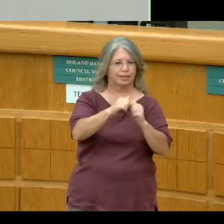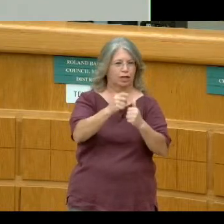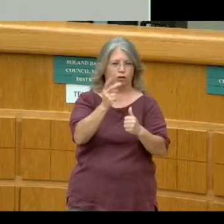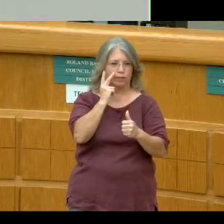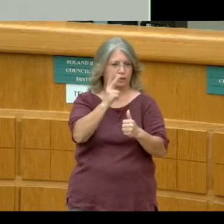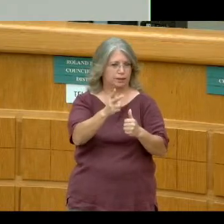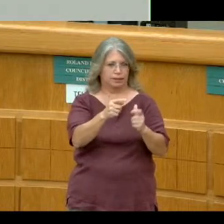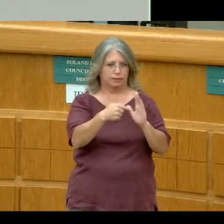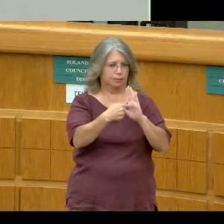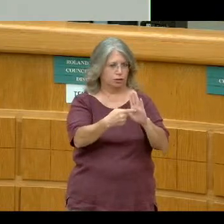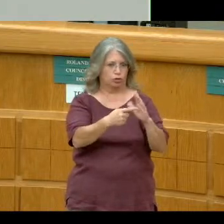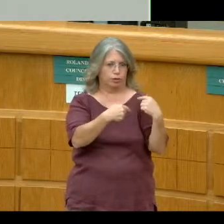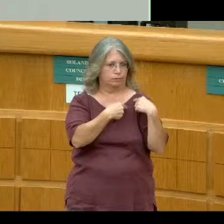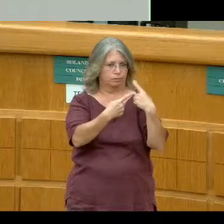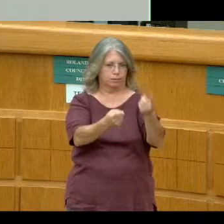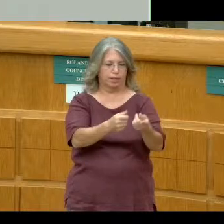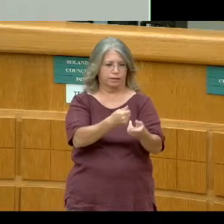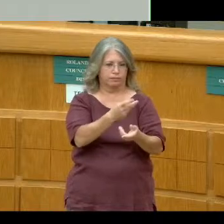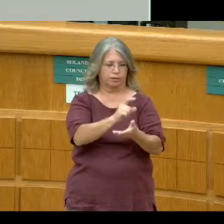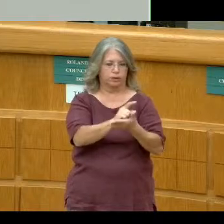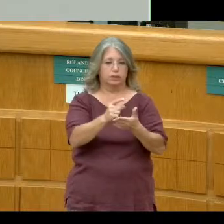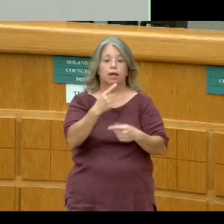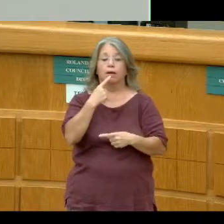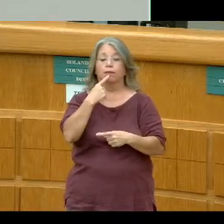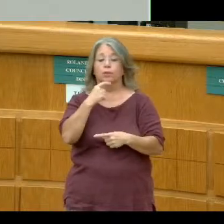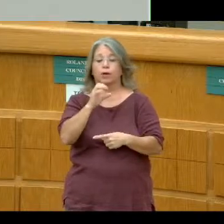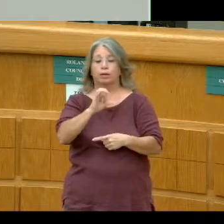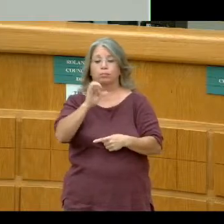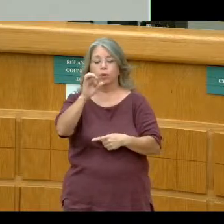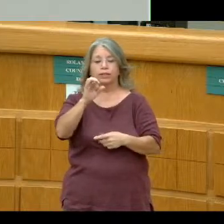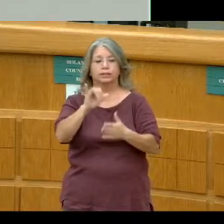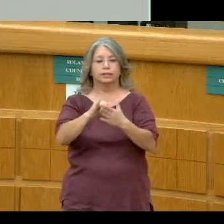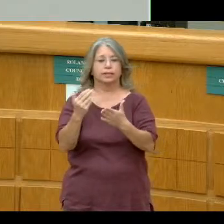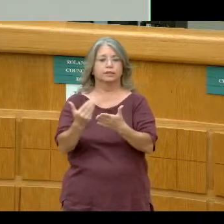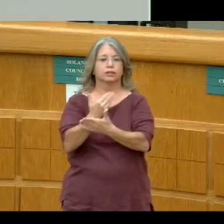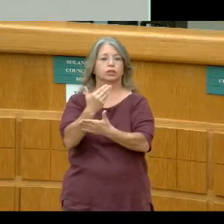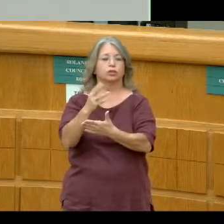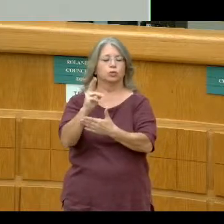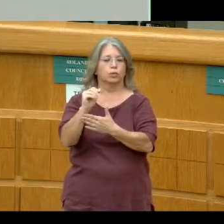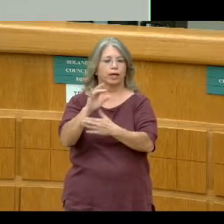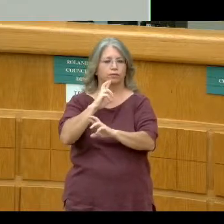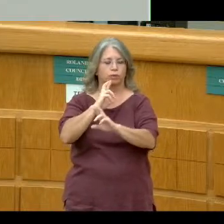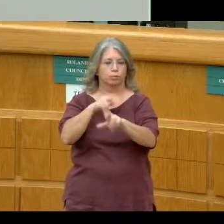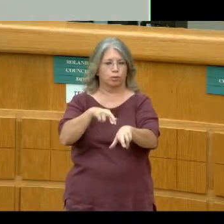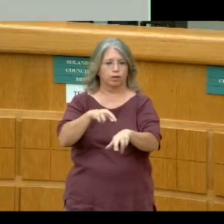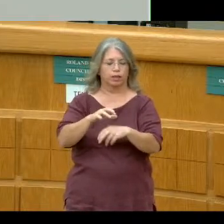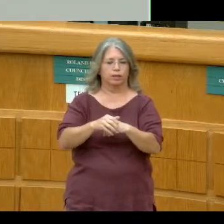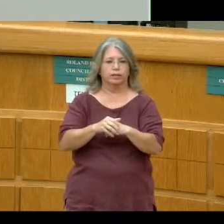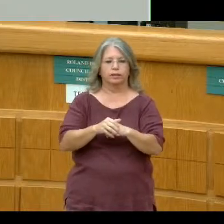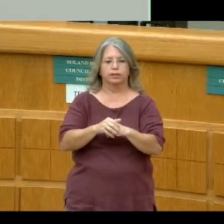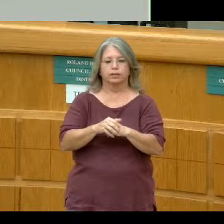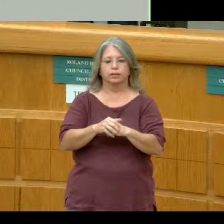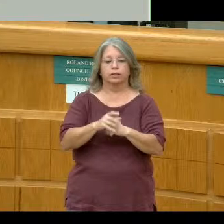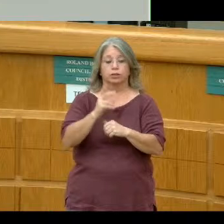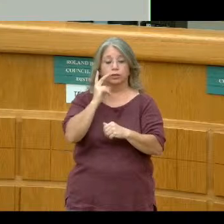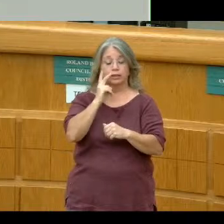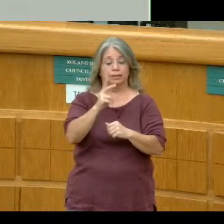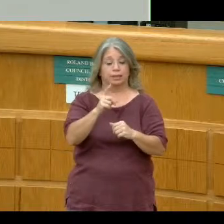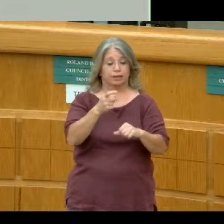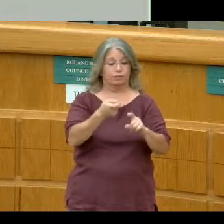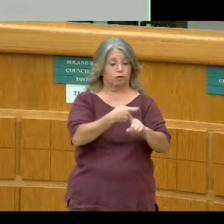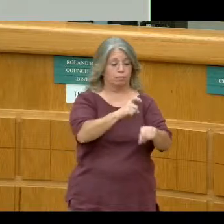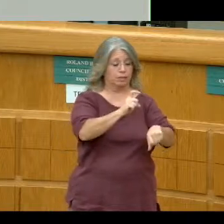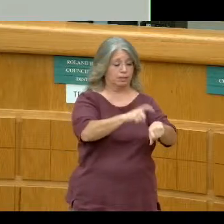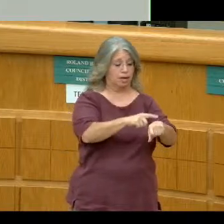weeks. The red points are the new way, and you can see the delay here from the time the person dies to when the death